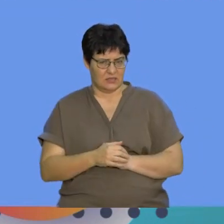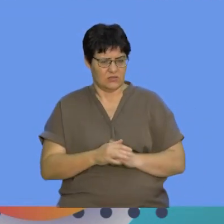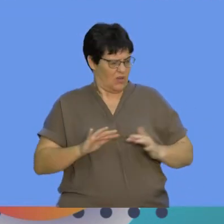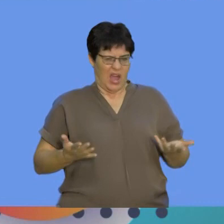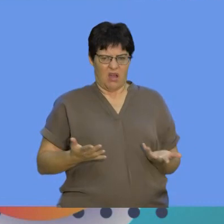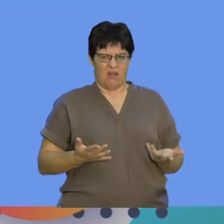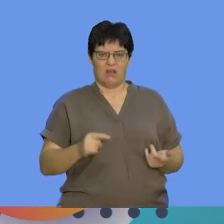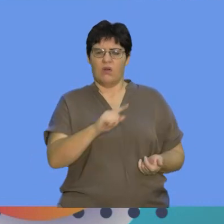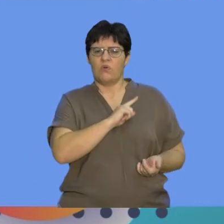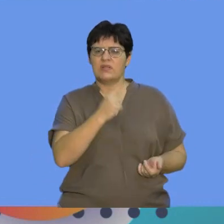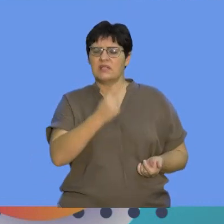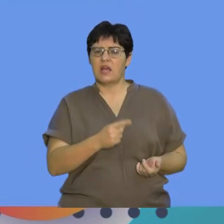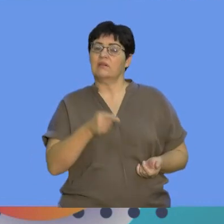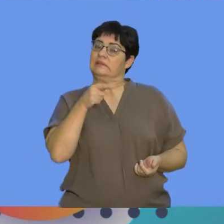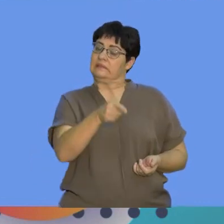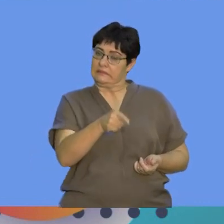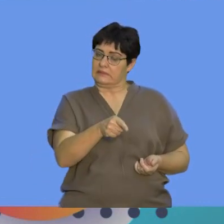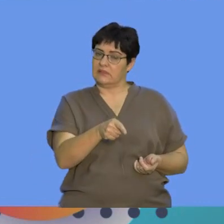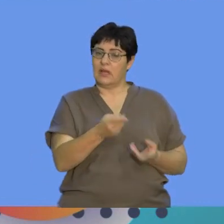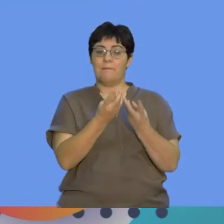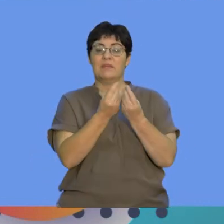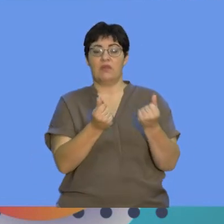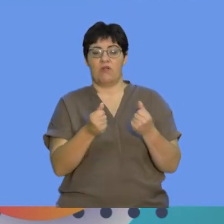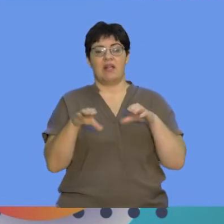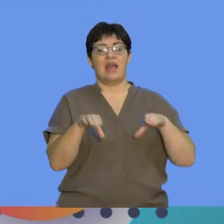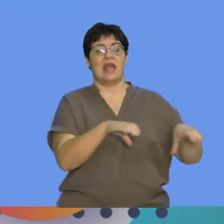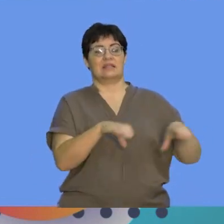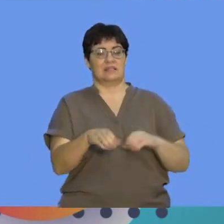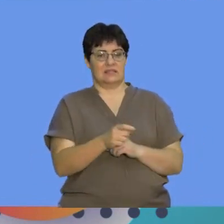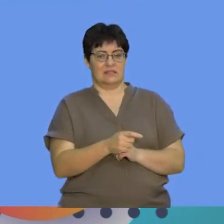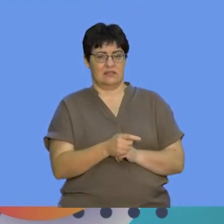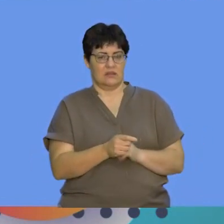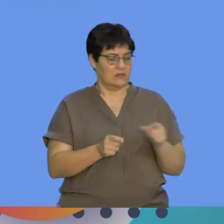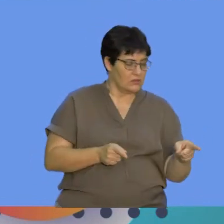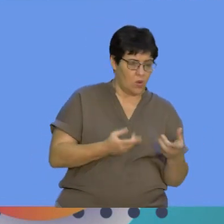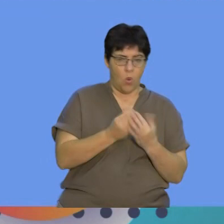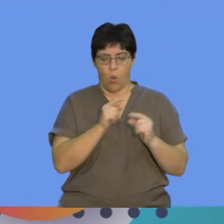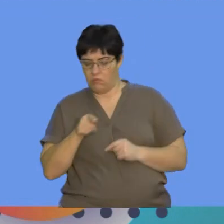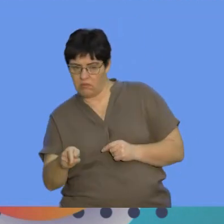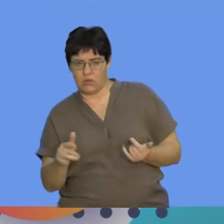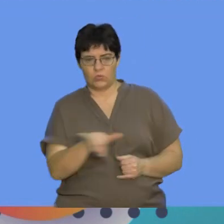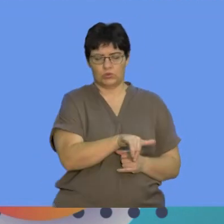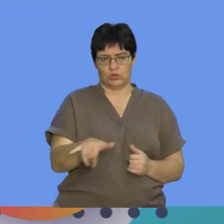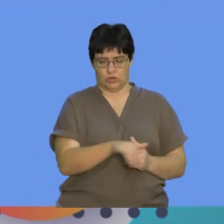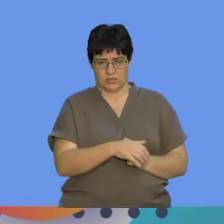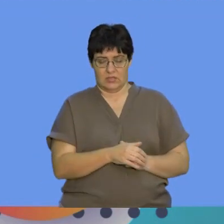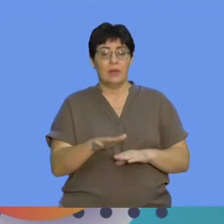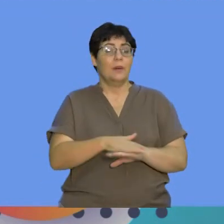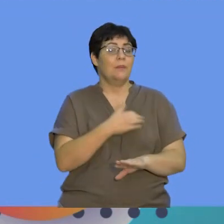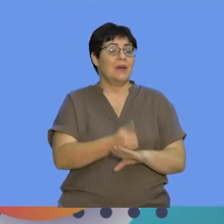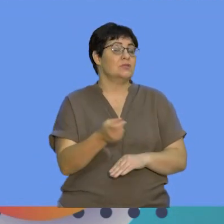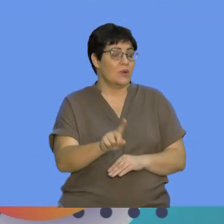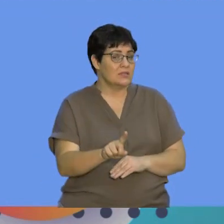okay, matter X or material X is actually one of the two categories? It's based on the